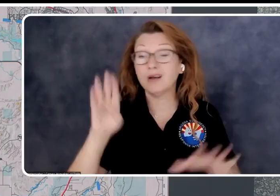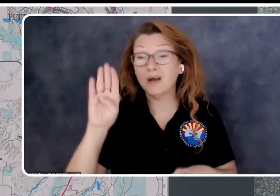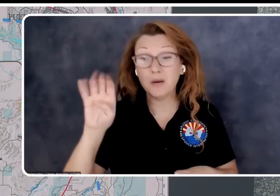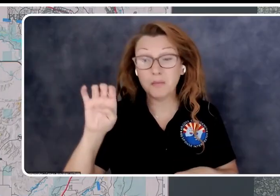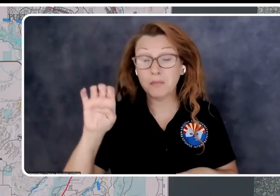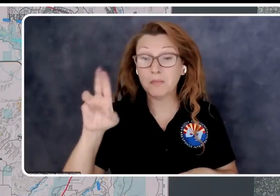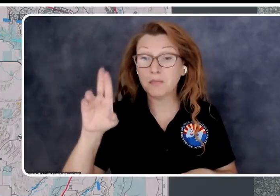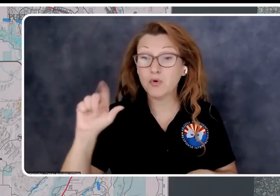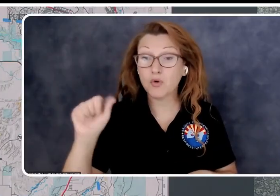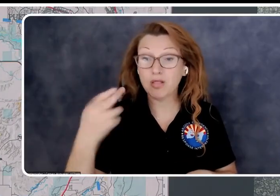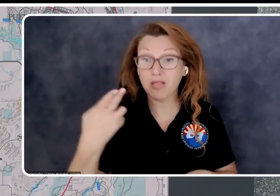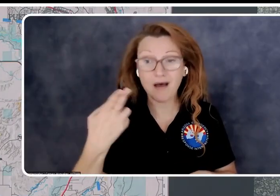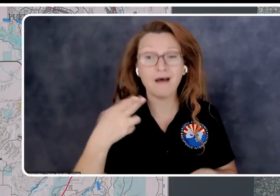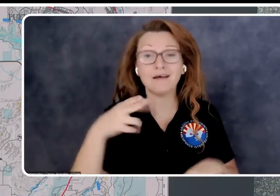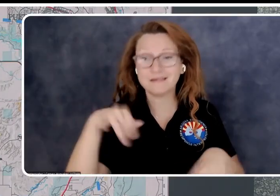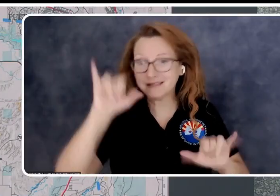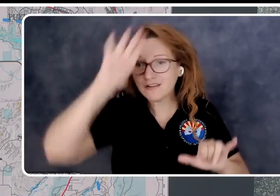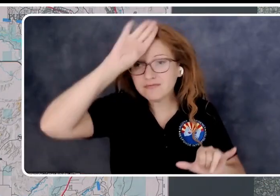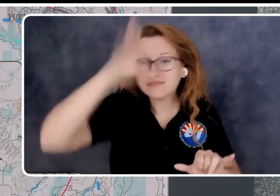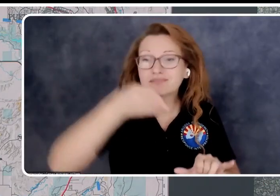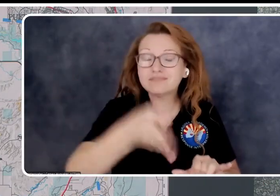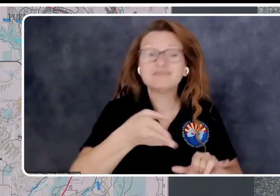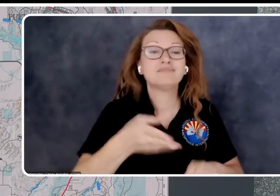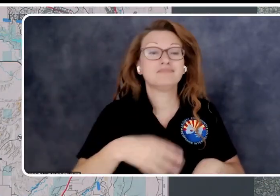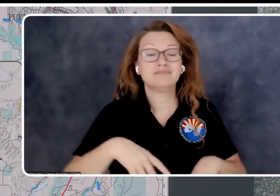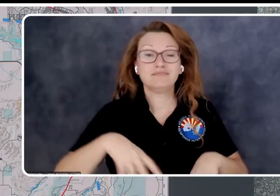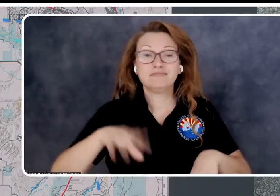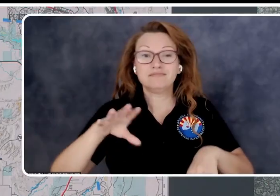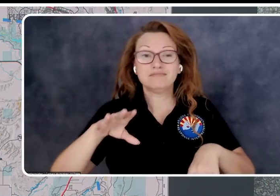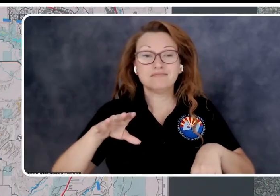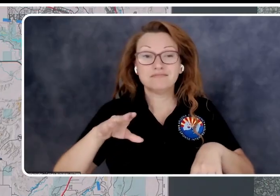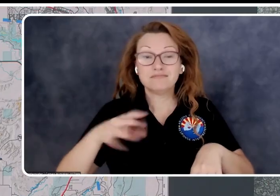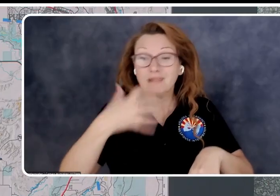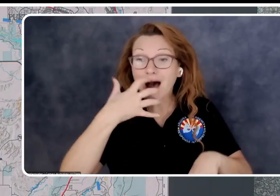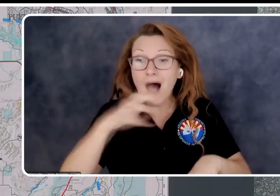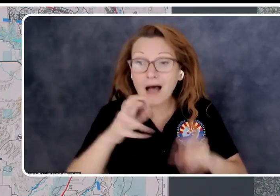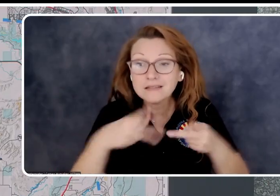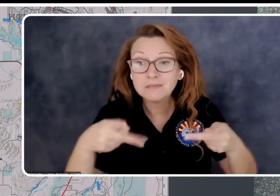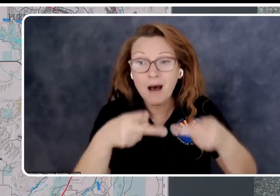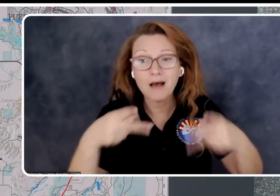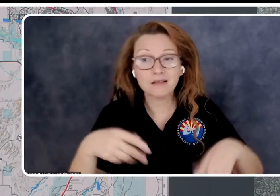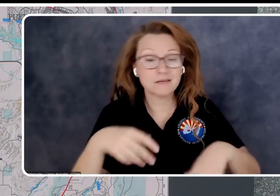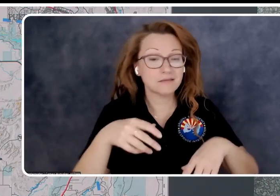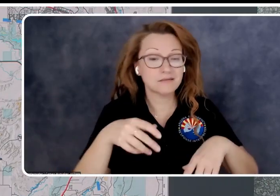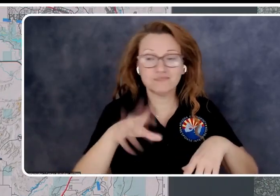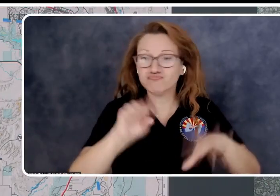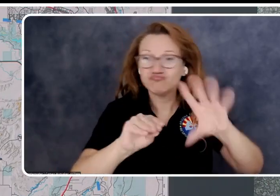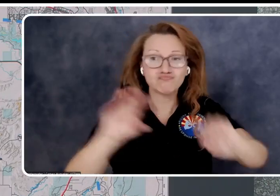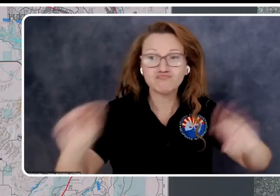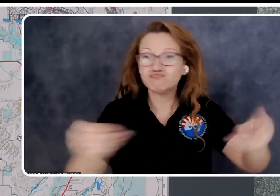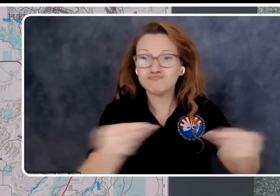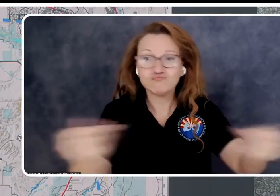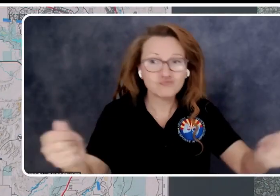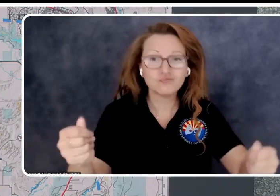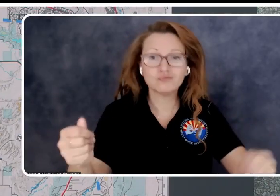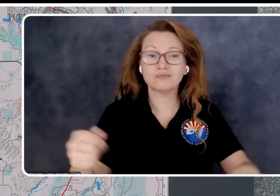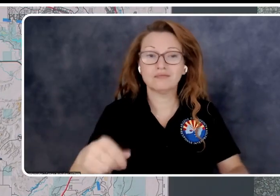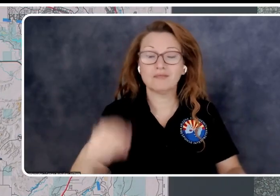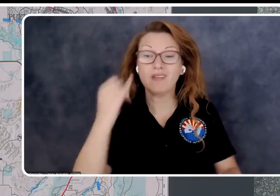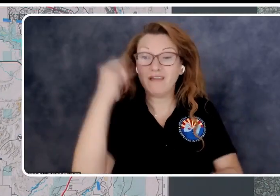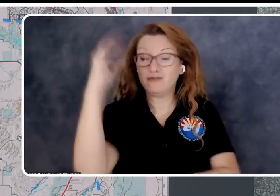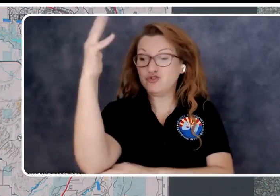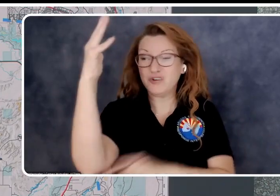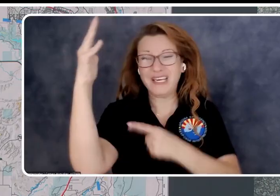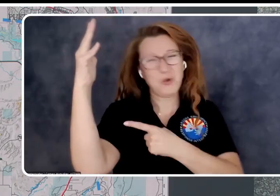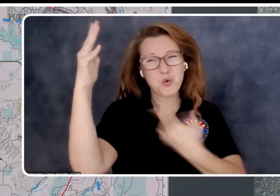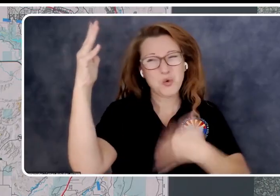We've had folks in there continuing to mop up around structures, cutting hazard trees, and and just continuing to maintain a presence there. And that's